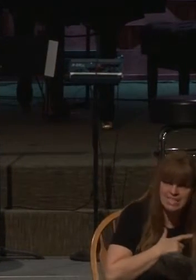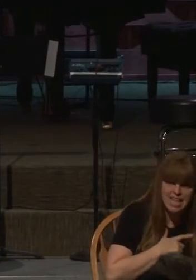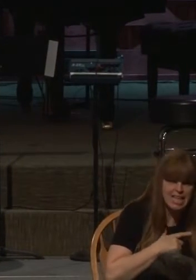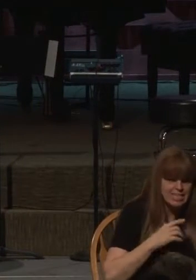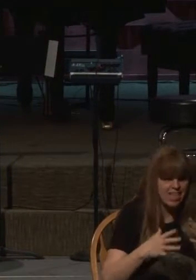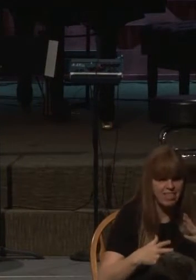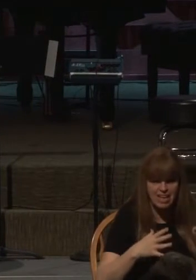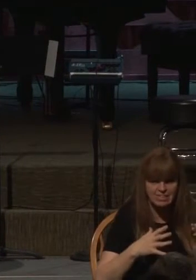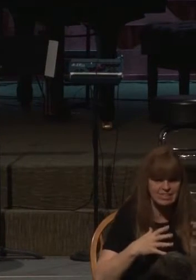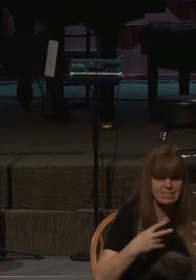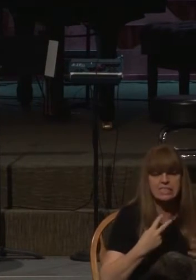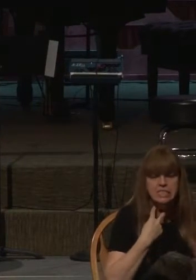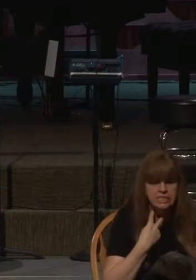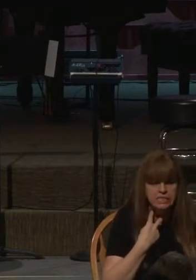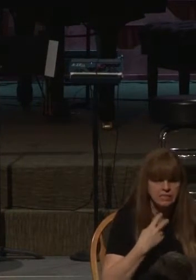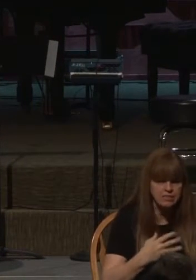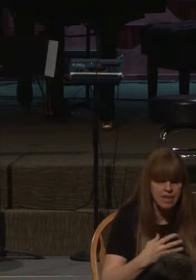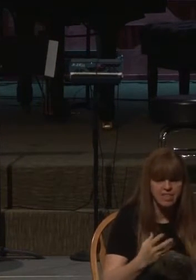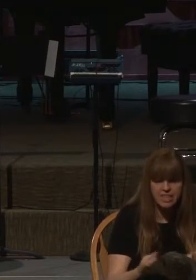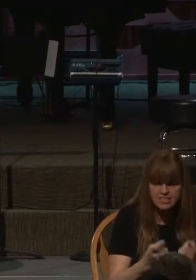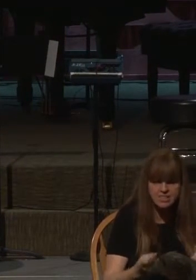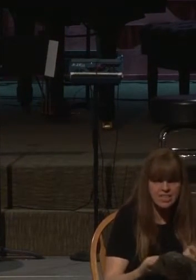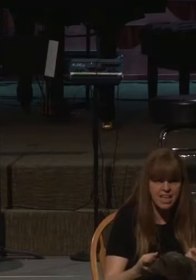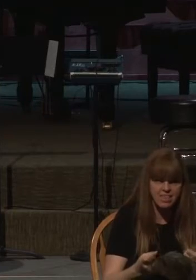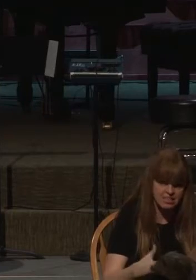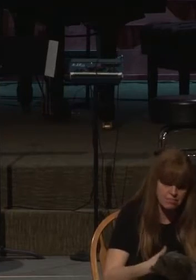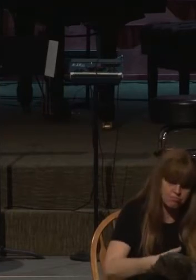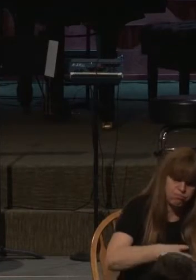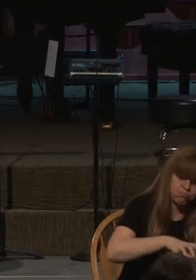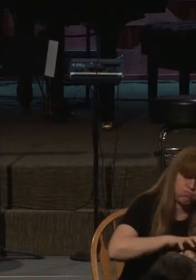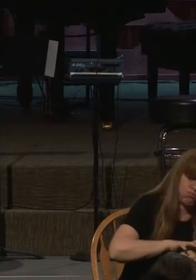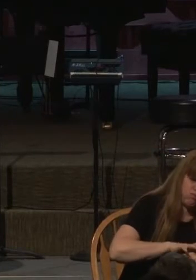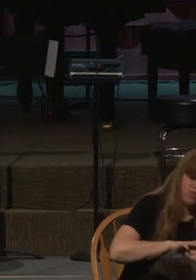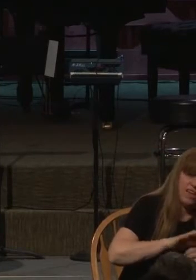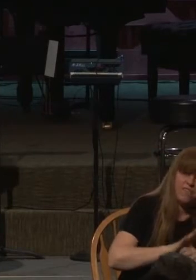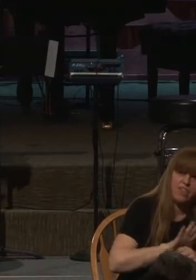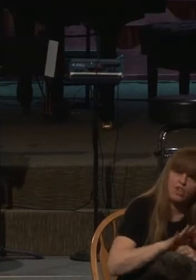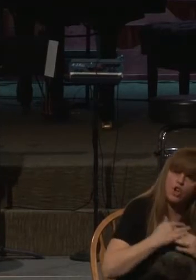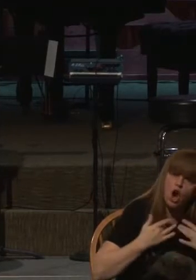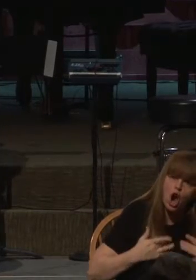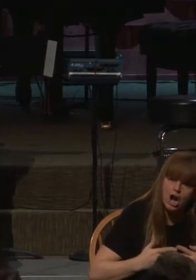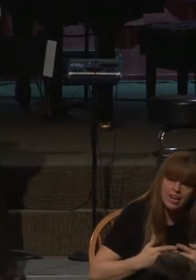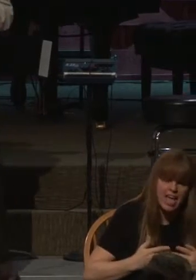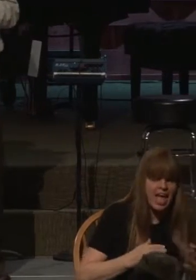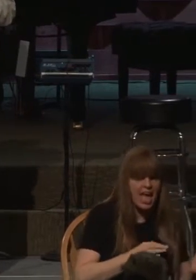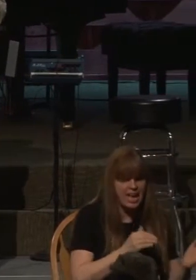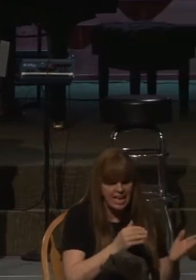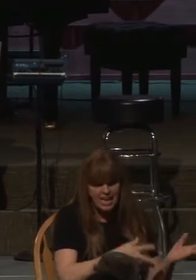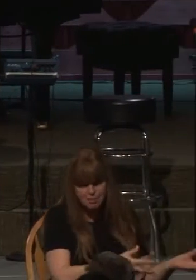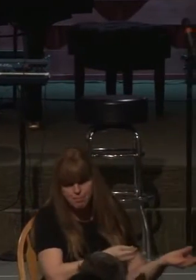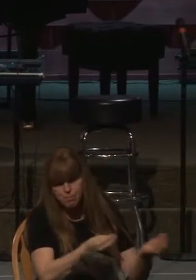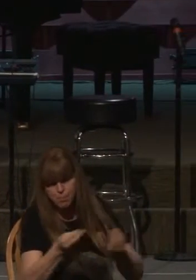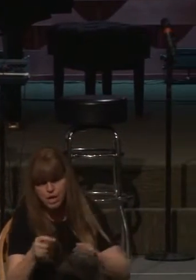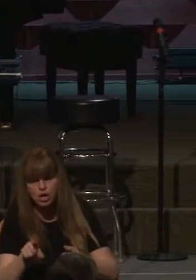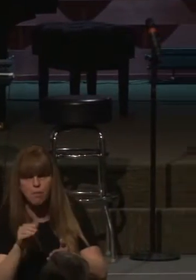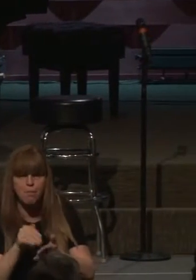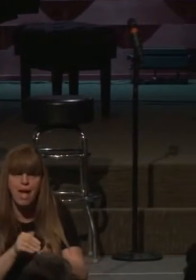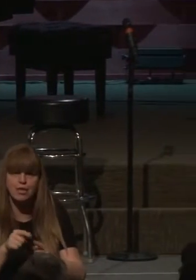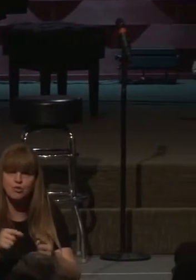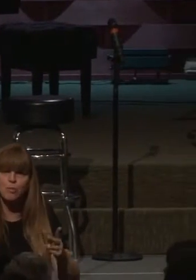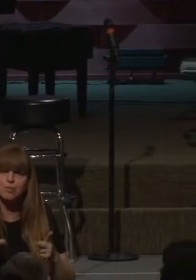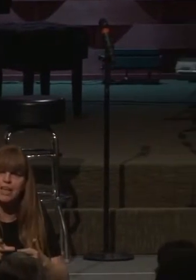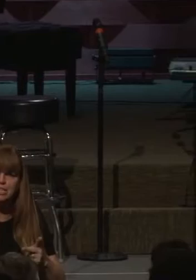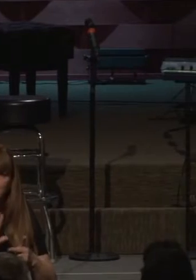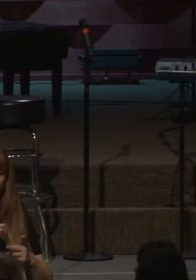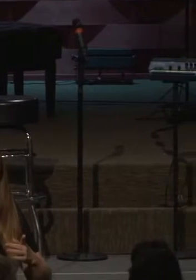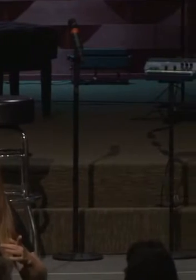get some of that sin that has just kind of crusted over your heart and get you back to a place where you're beating, your heart